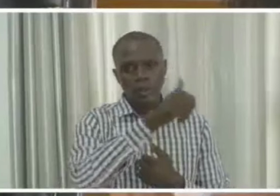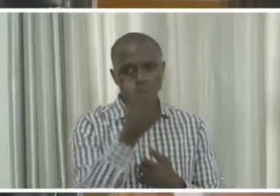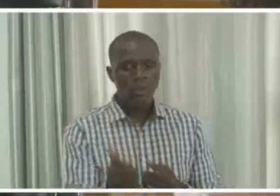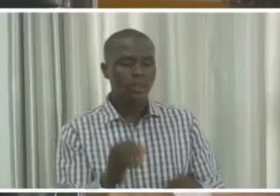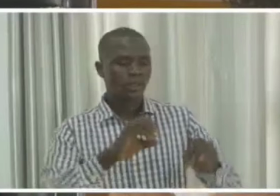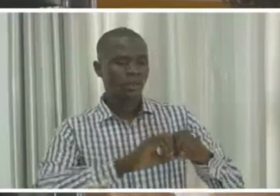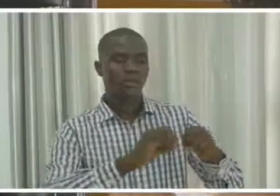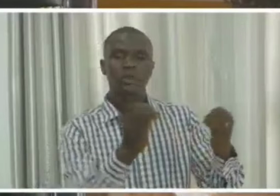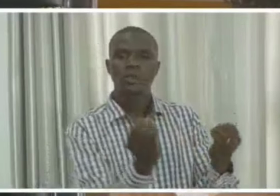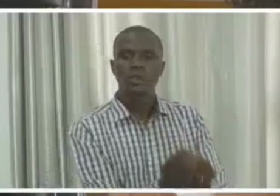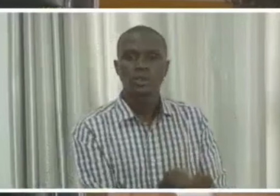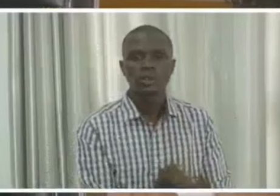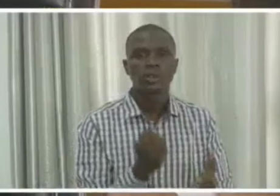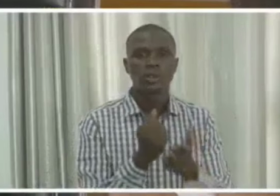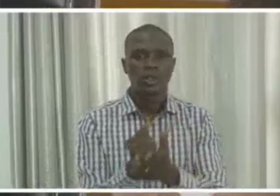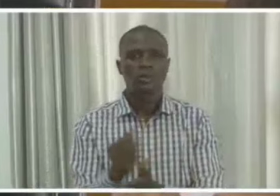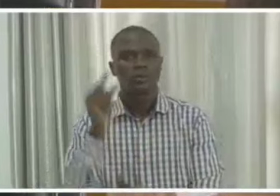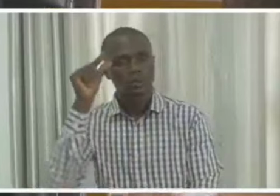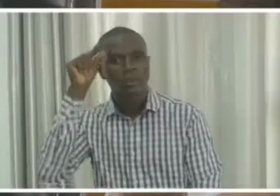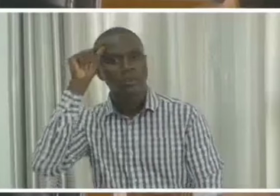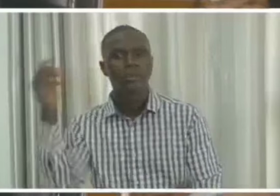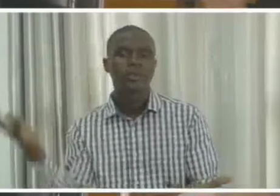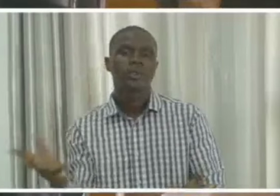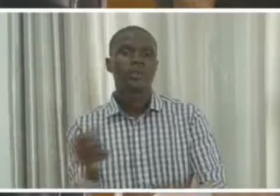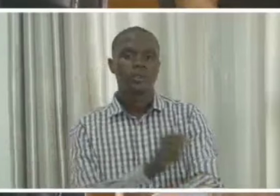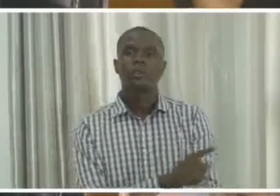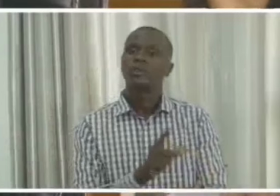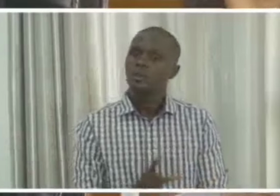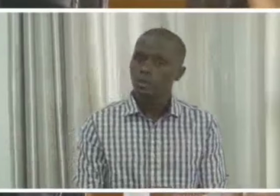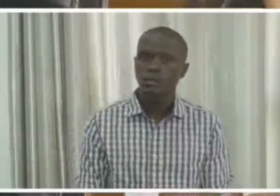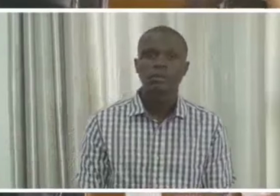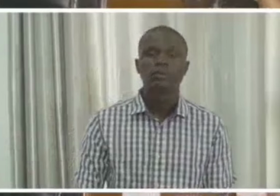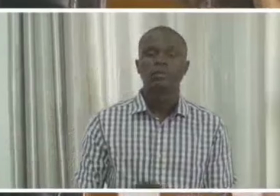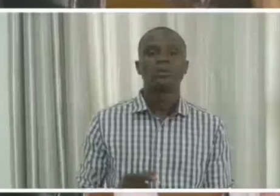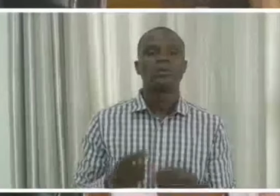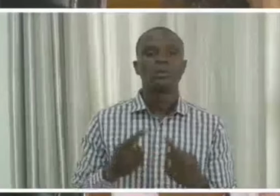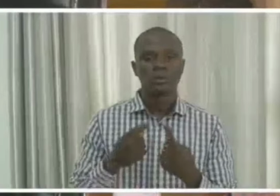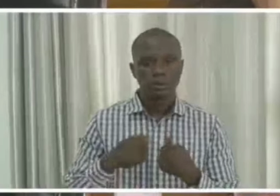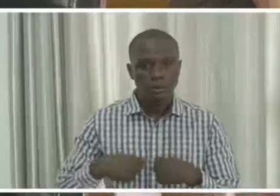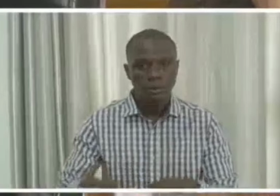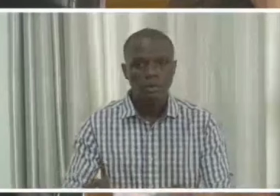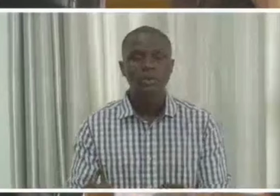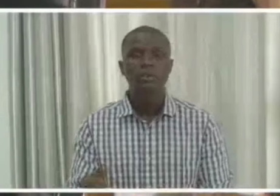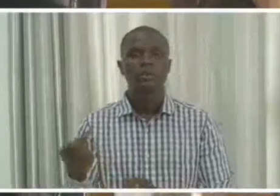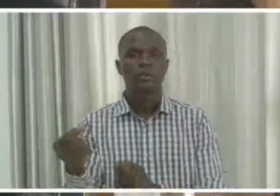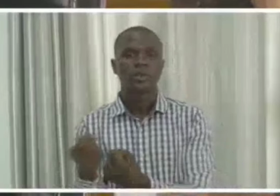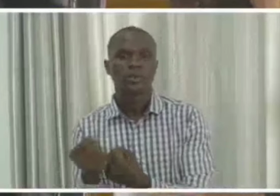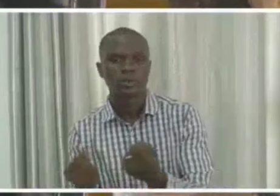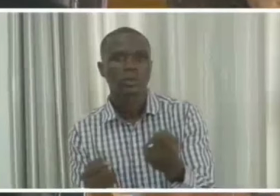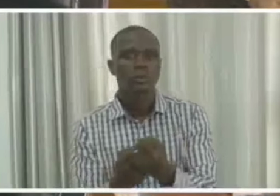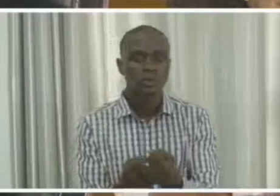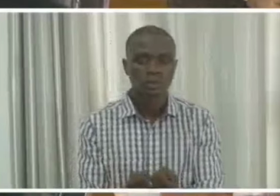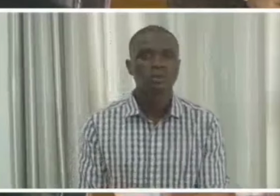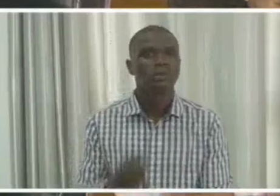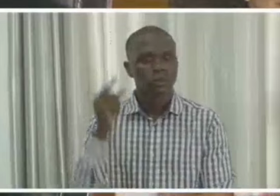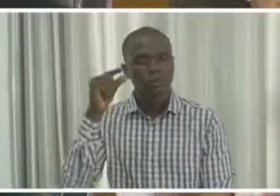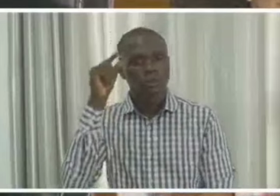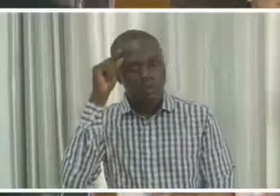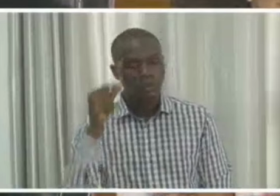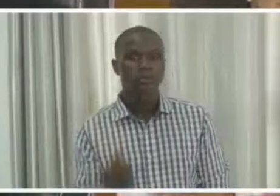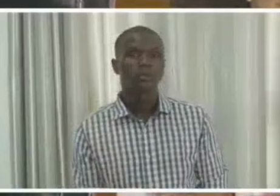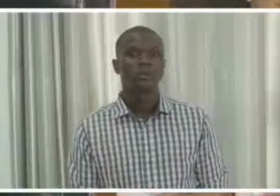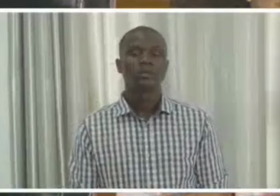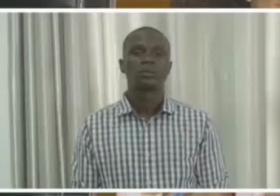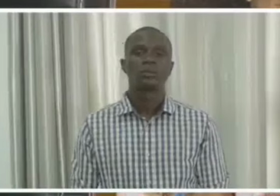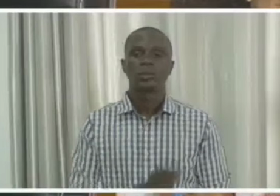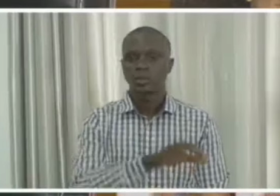say, go COP for assist government, for try for, open doors, open lane. The open lane so